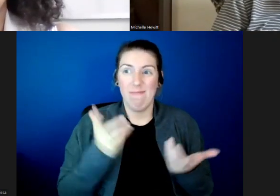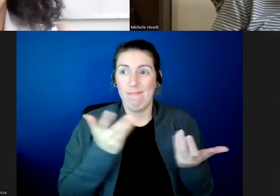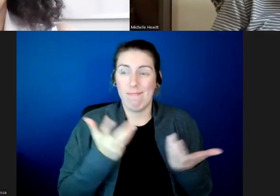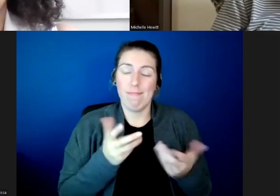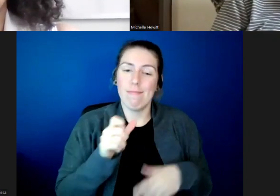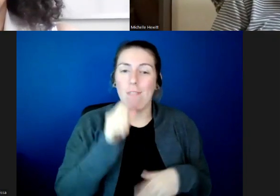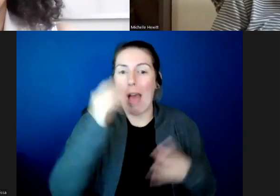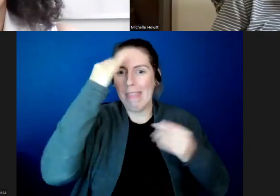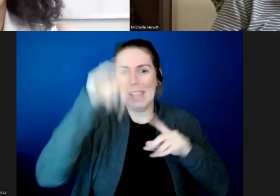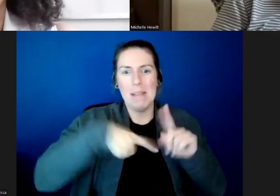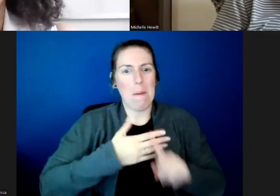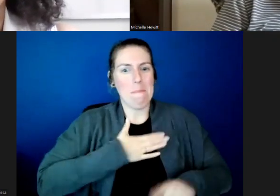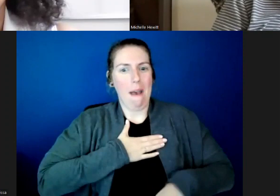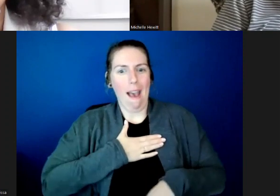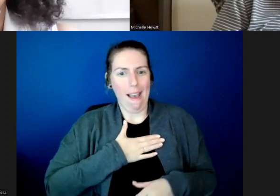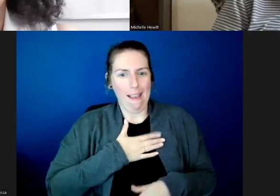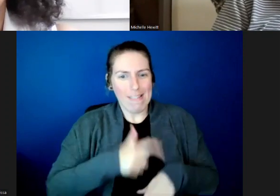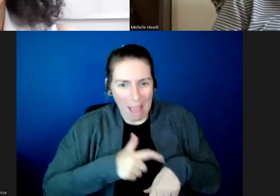the